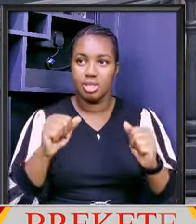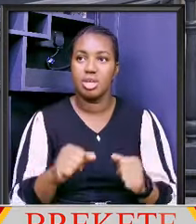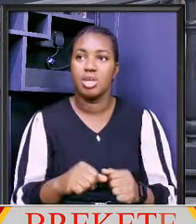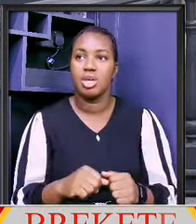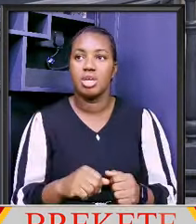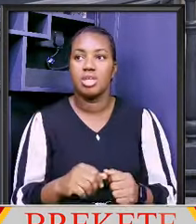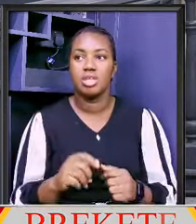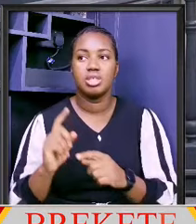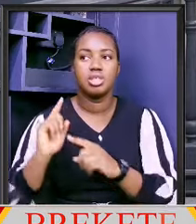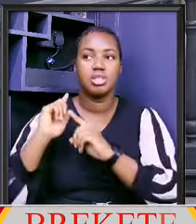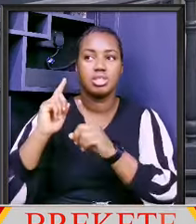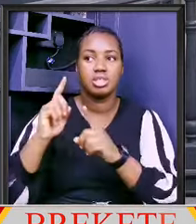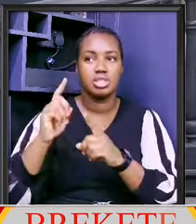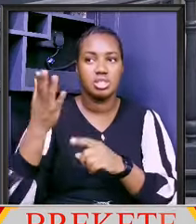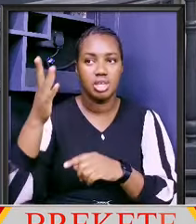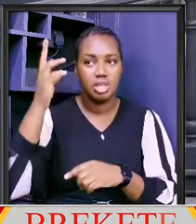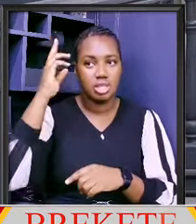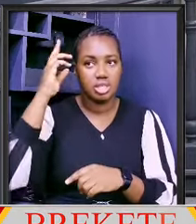in Nigeria,